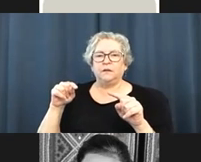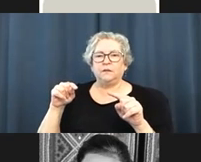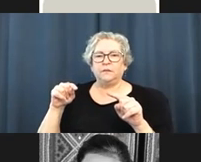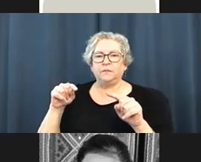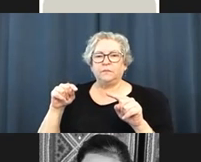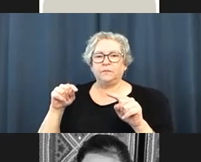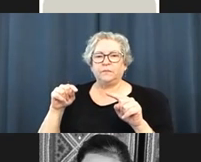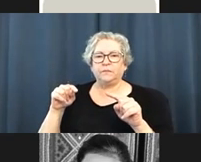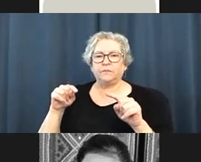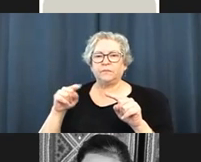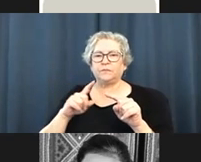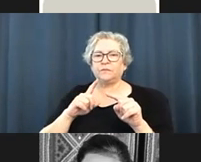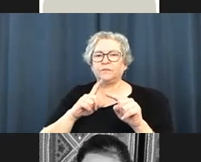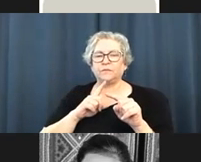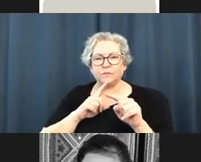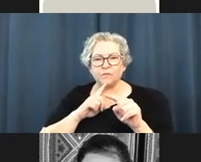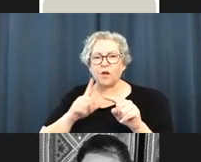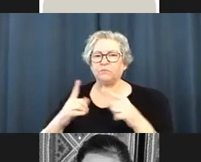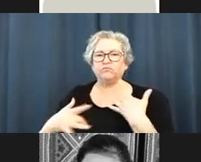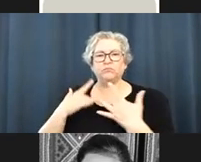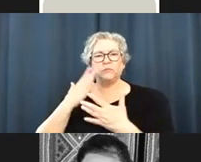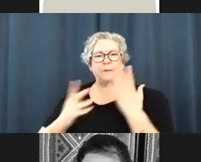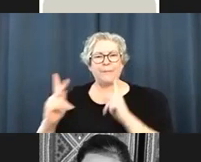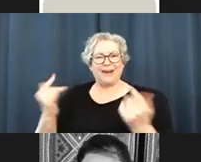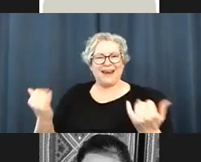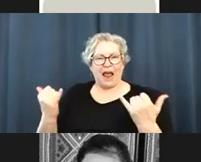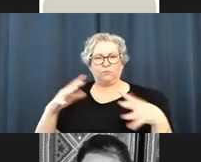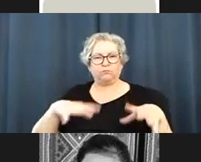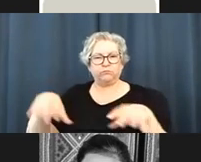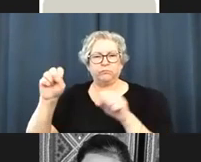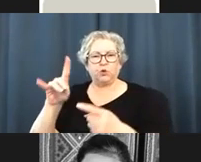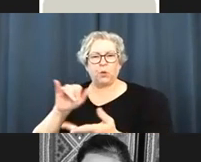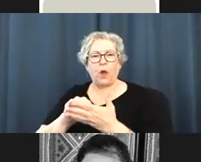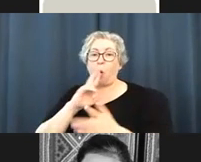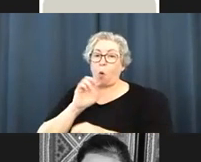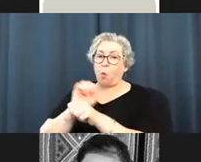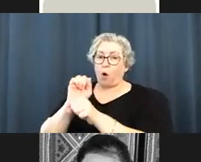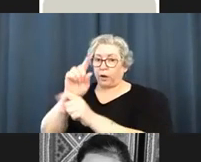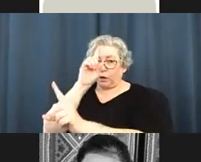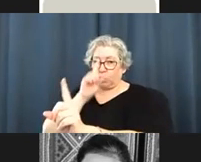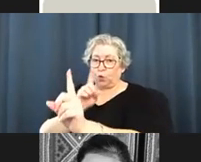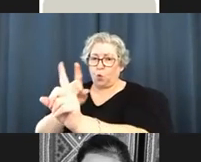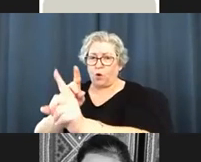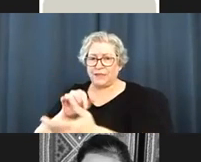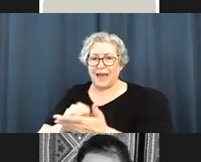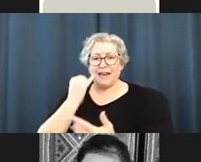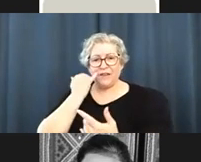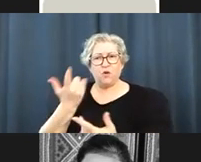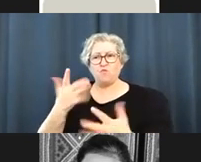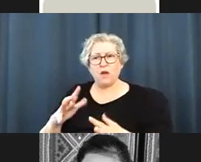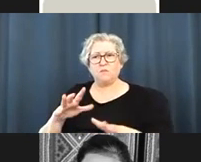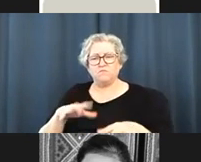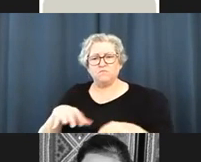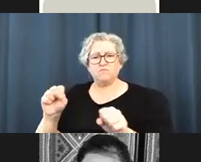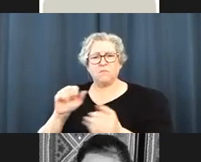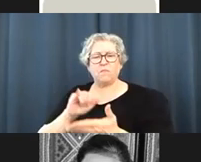really excited that there are some folks that are currently doing this or are working towards this. And if you're already doing things, the